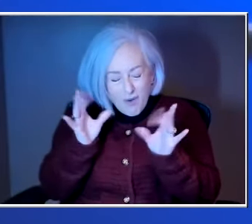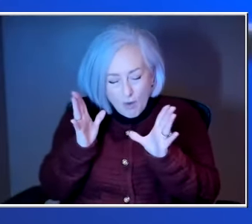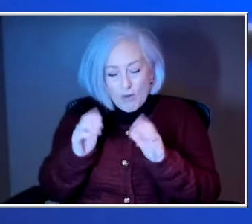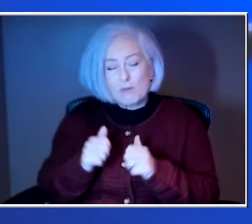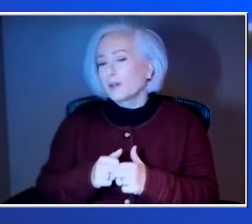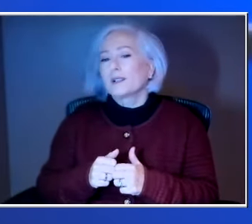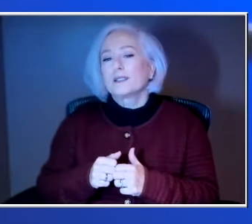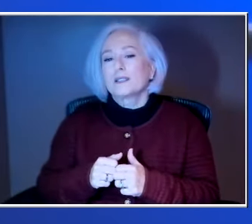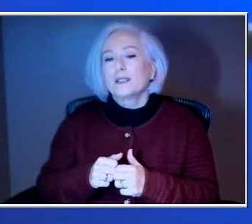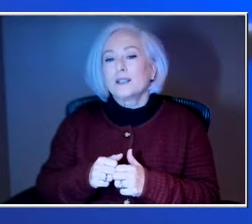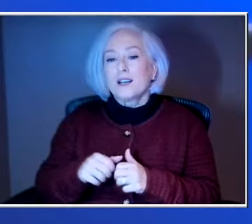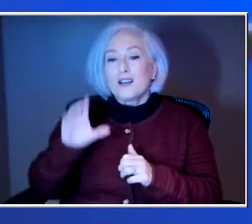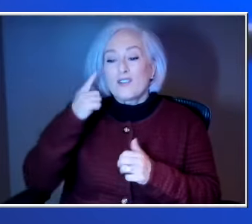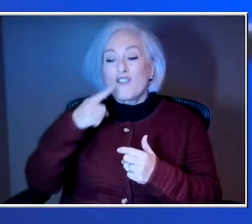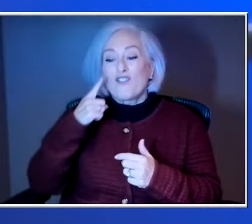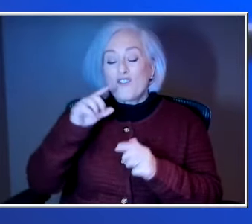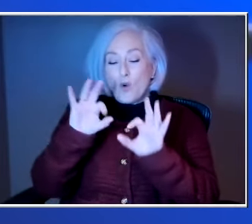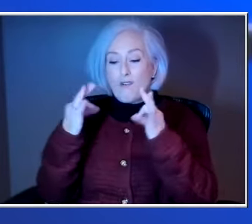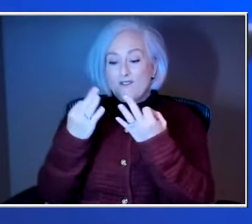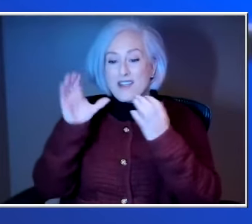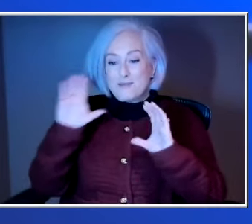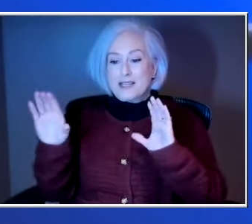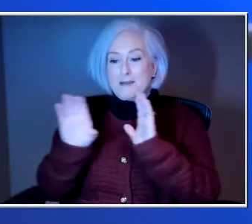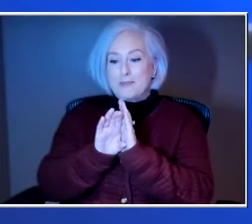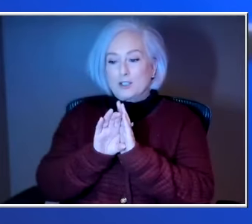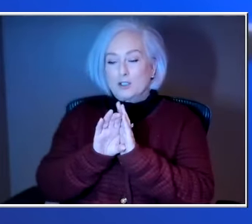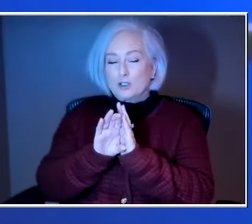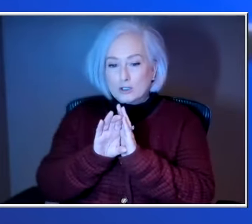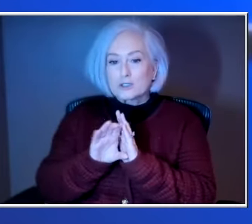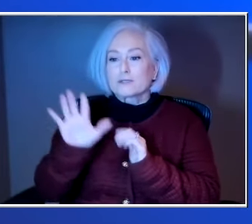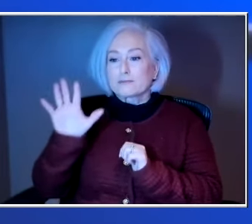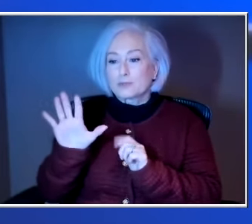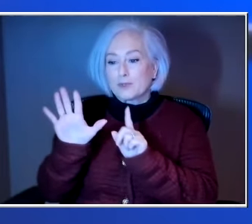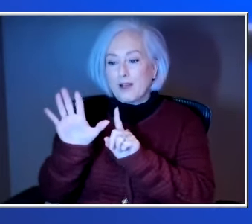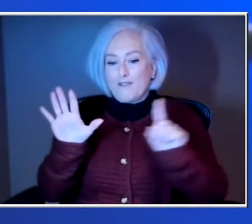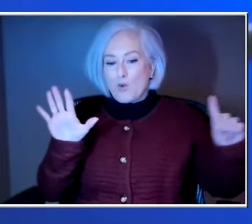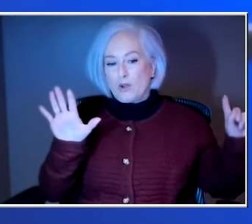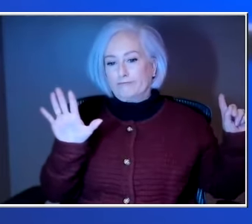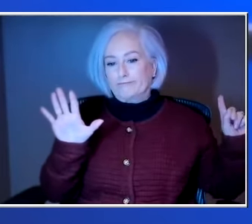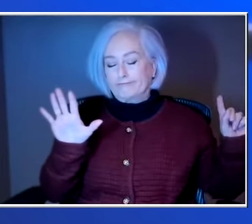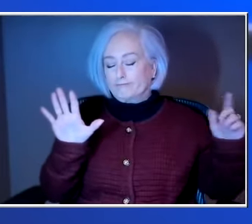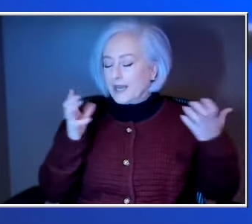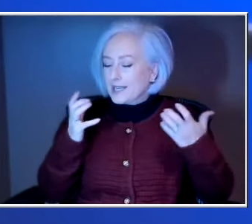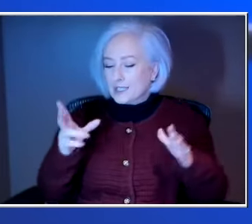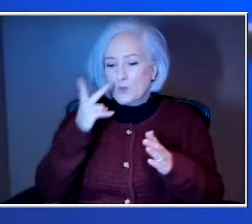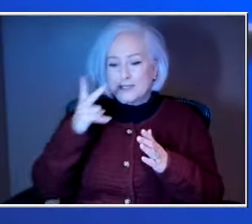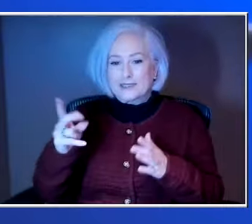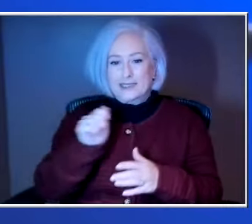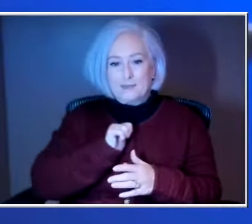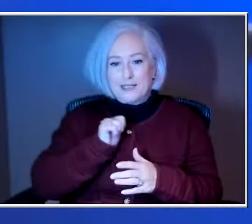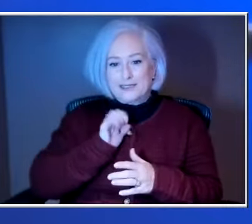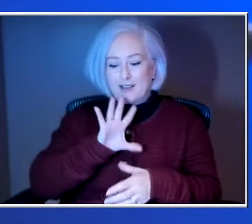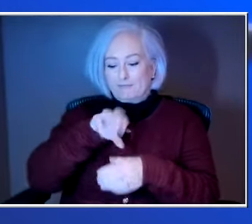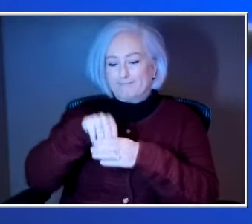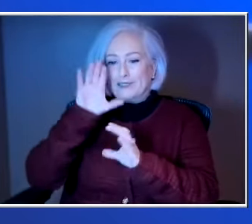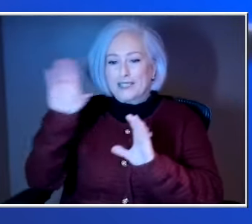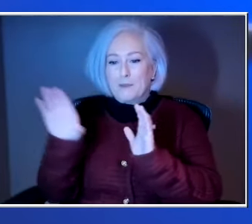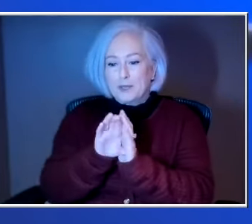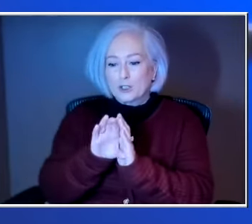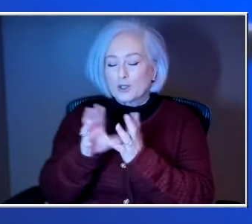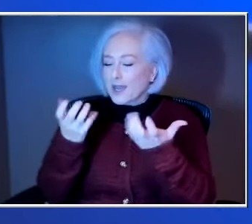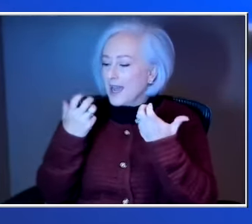with my children for years. I wasn't in pictures with them because I always hated seeing myself in pictures. I hated seeing myself being videotaped or anything. Like, this would